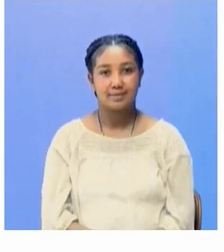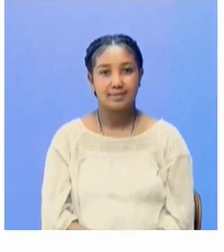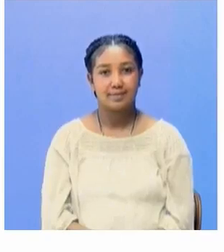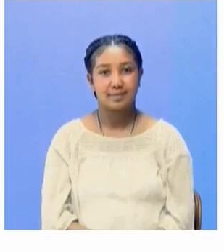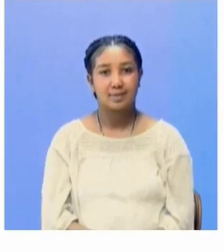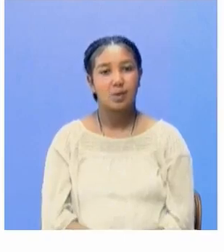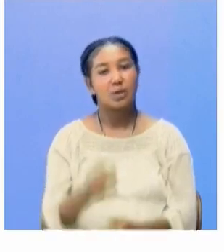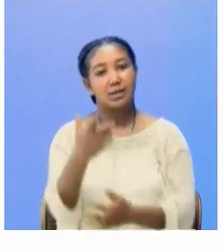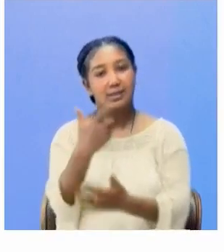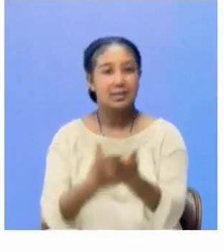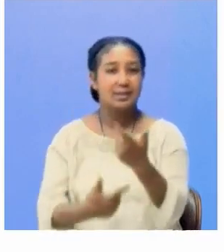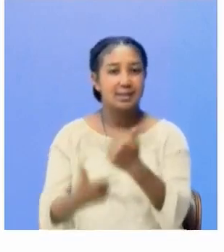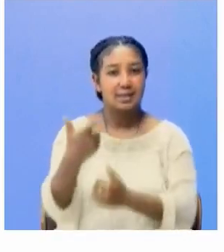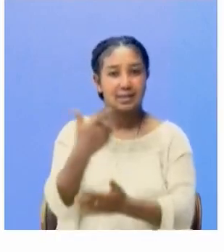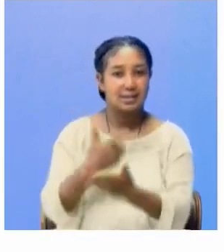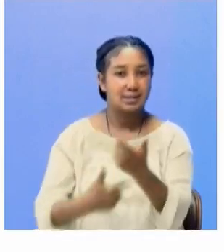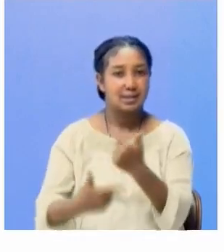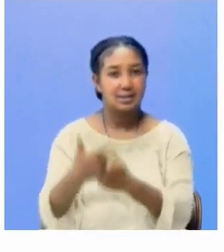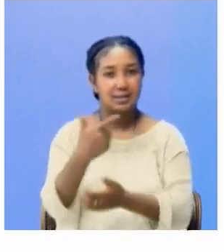discussed